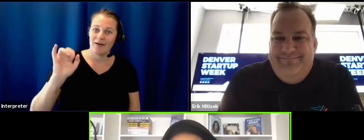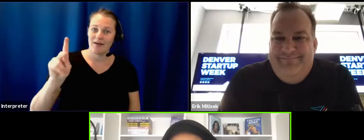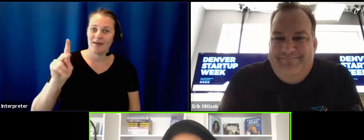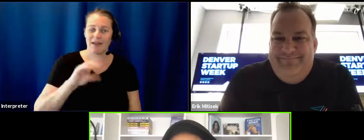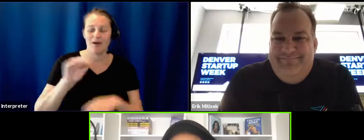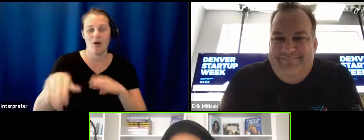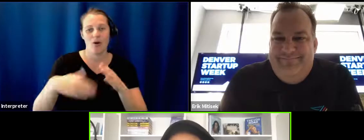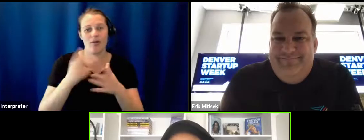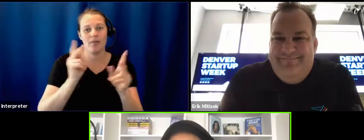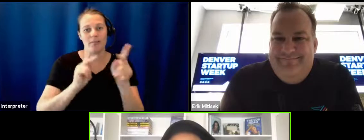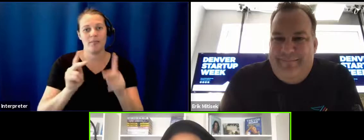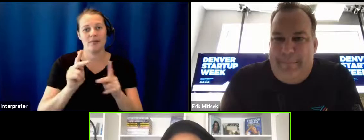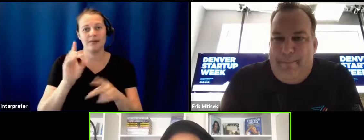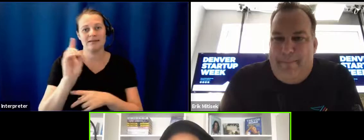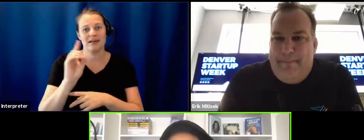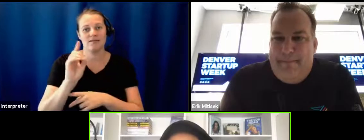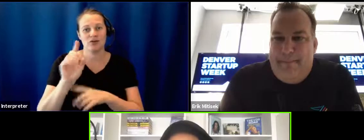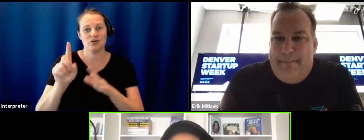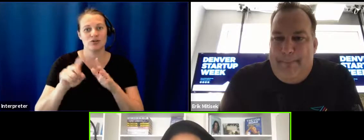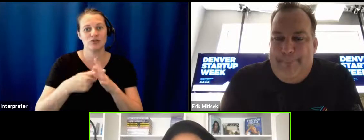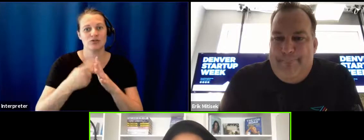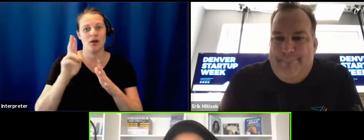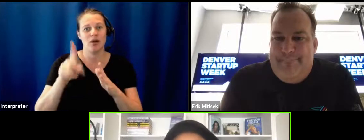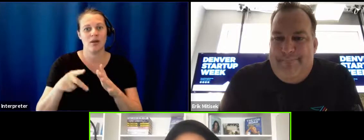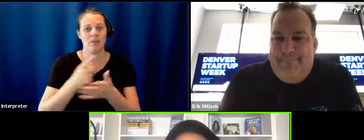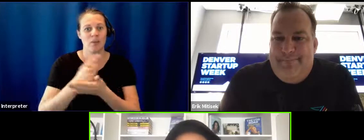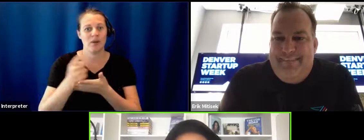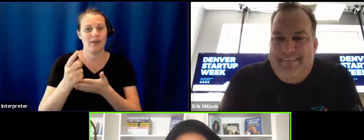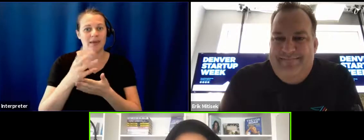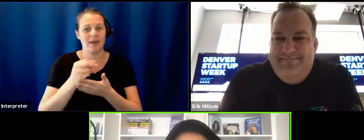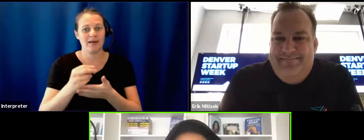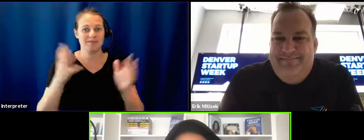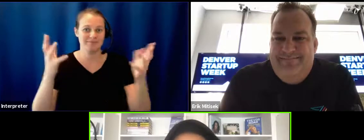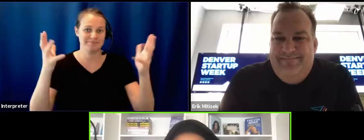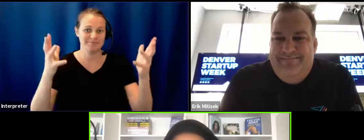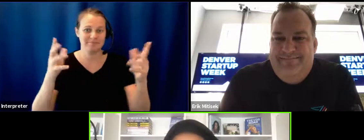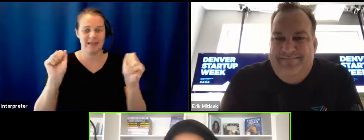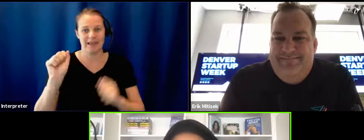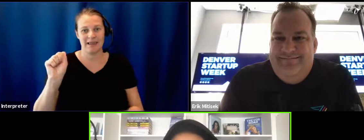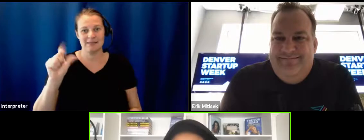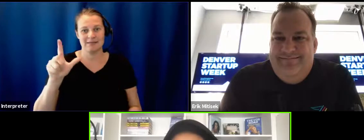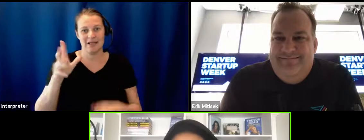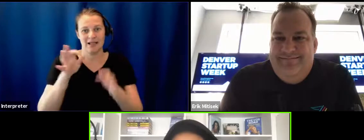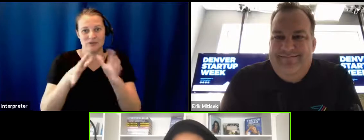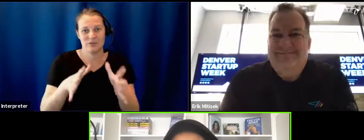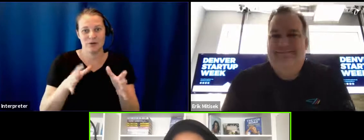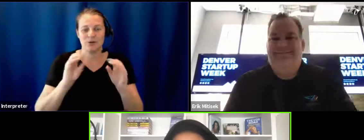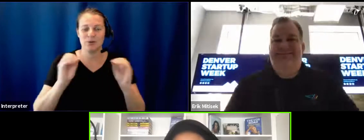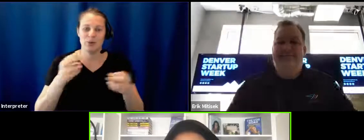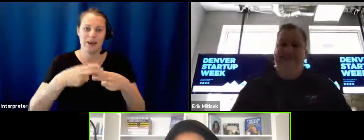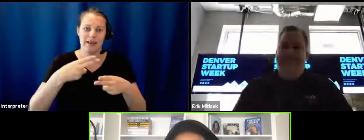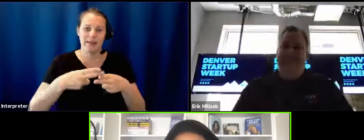Denver Startup Week. I also want to give one more shout out to the ASL interpreters. I didn't catch their names this time,